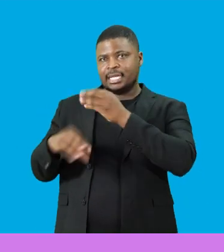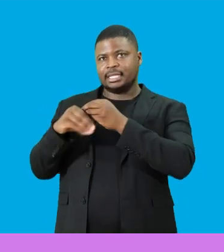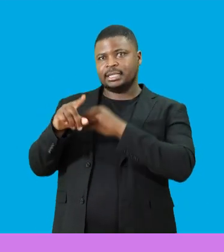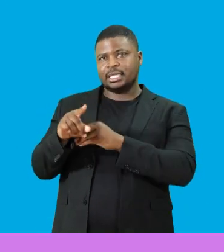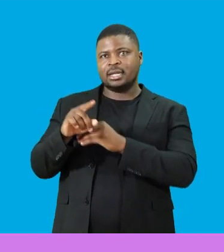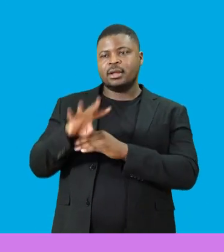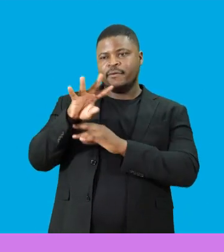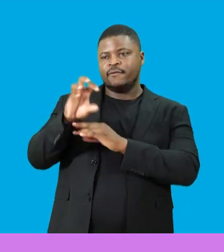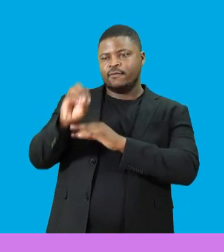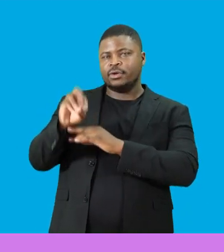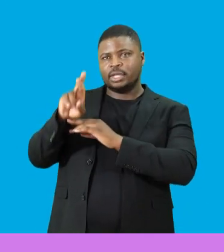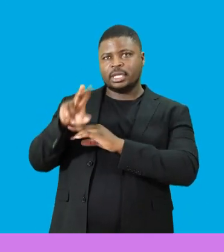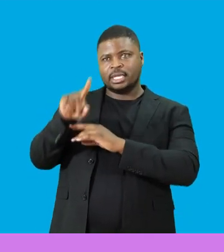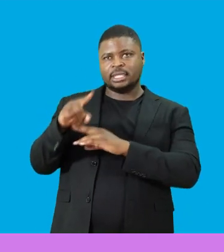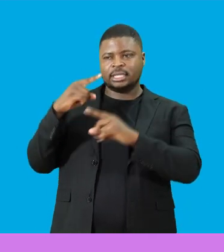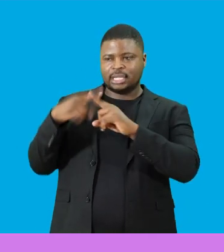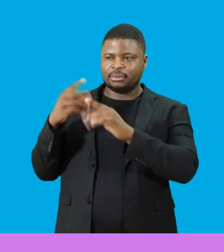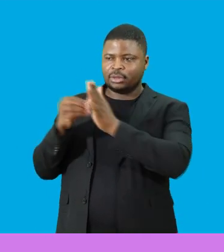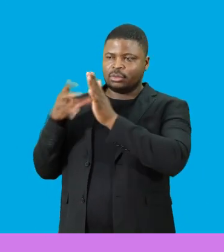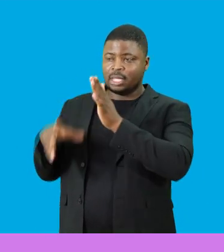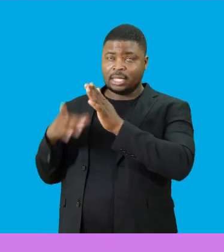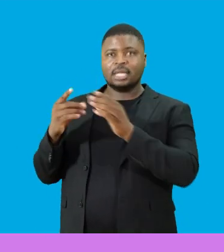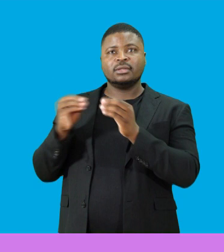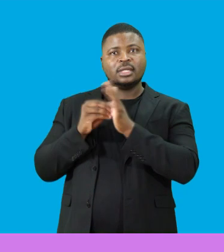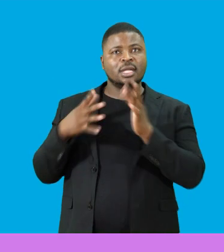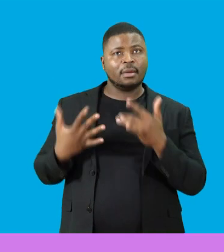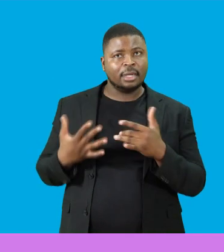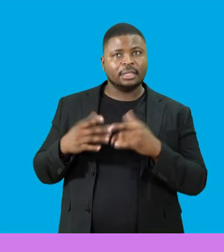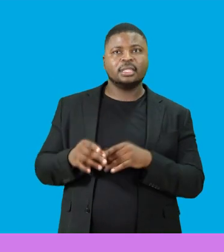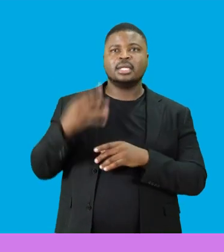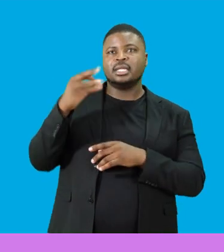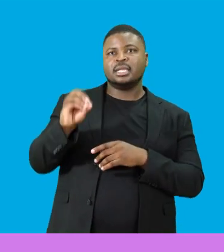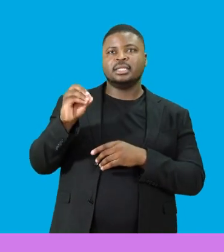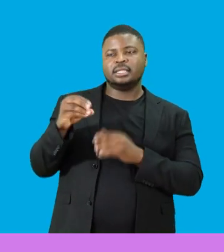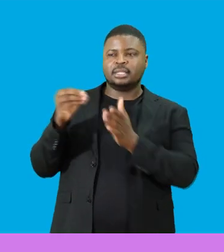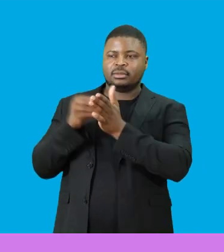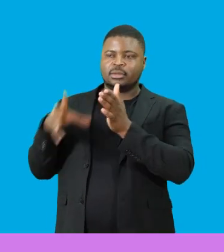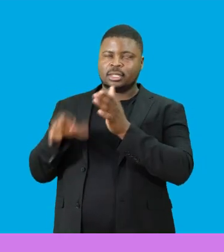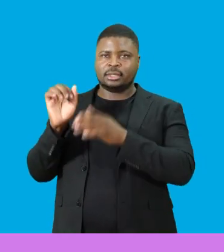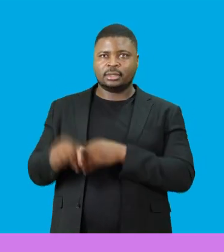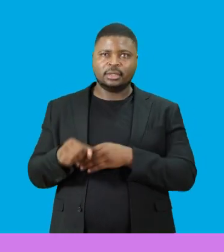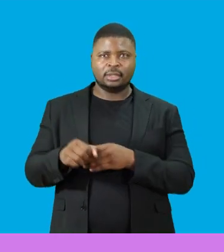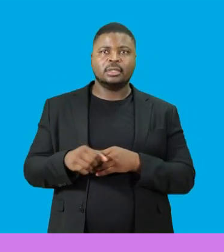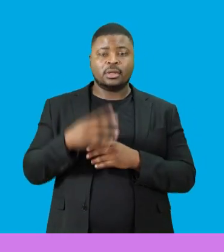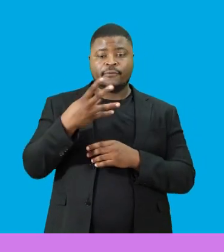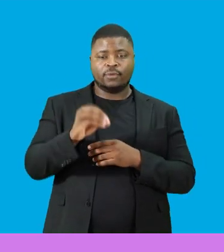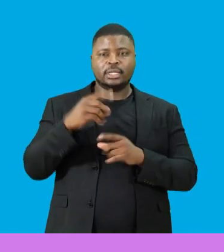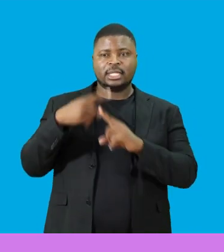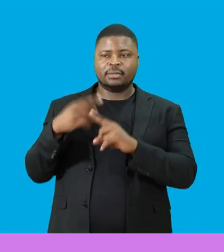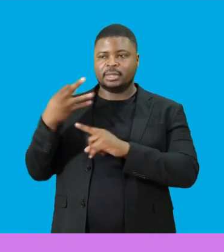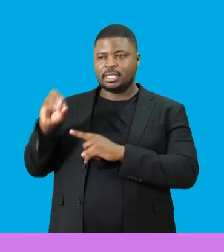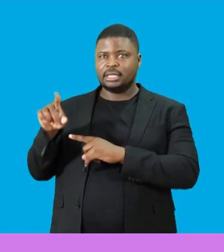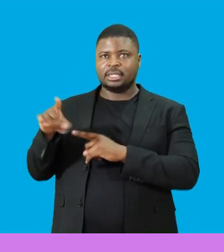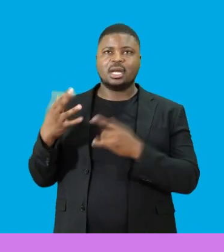plus an additional cost of 40 Rand multiplied by the number of learners. How many learners? There's 30 learners. So what is 40